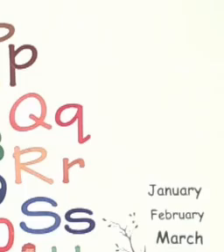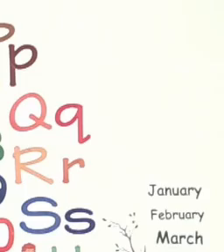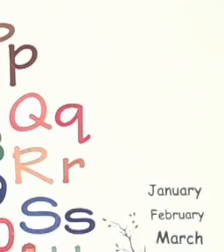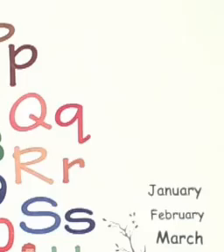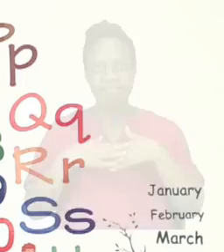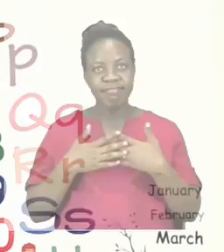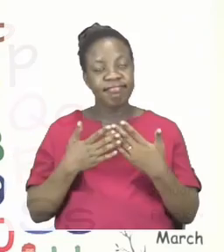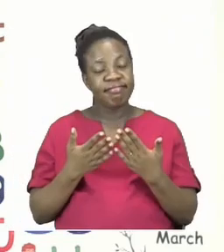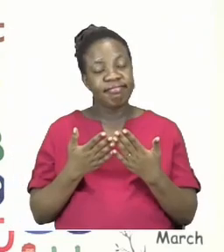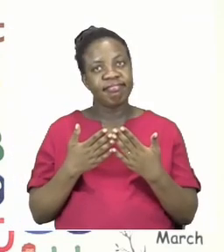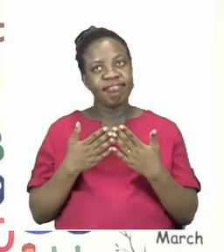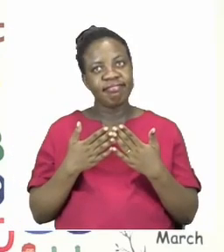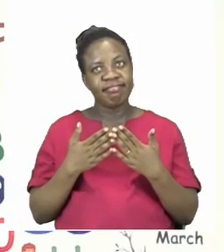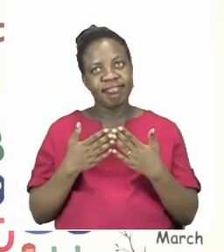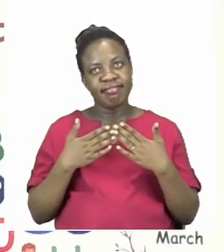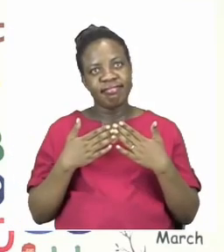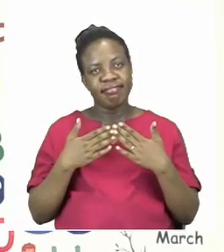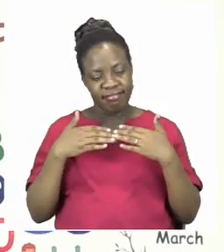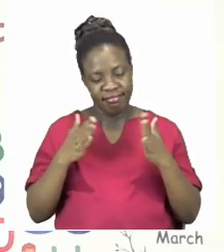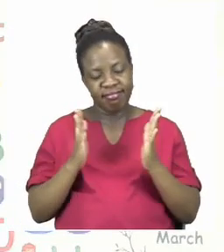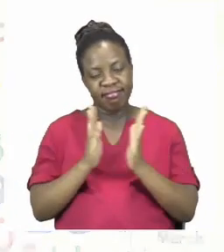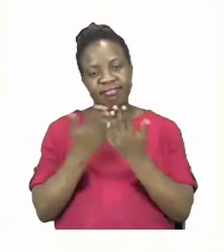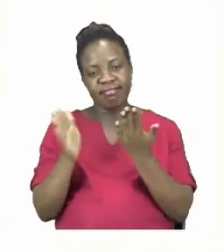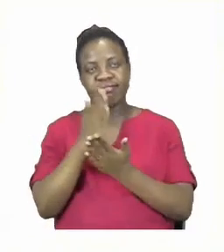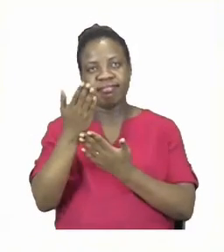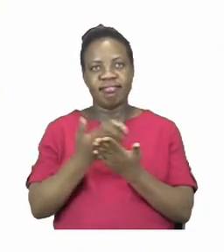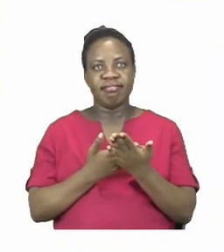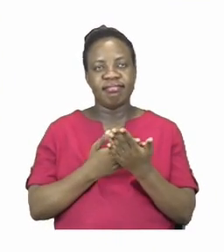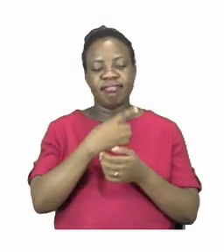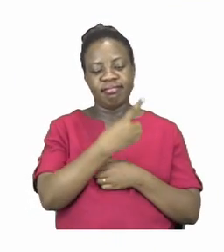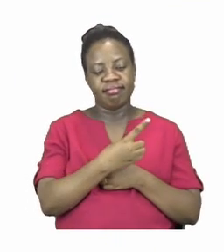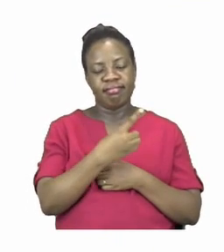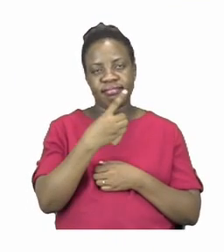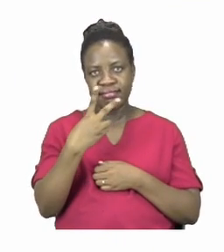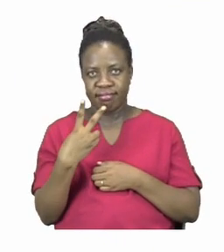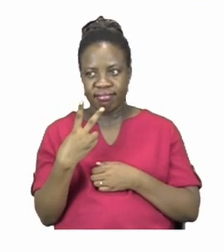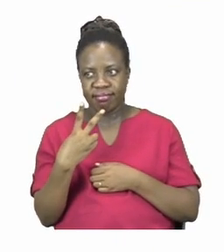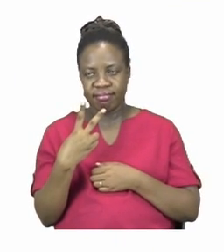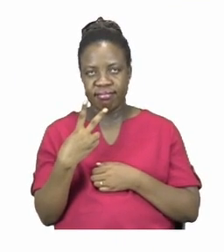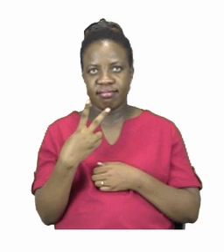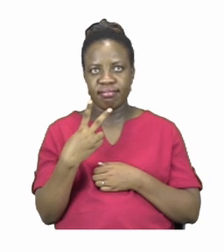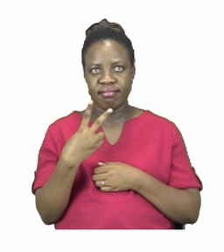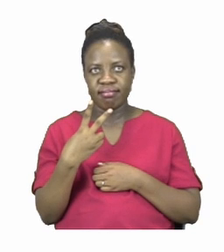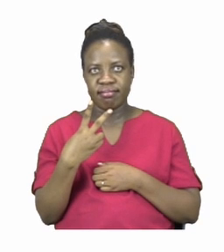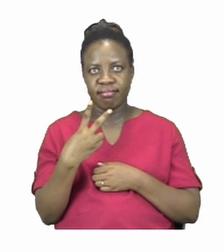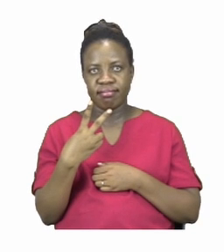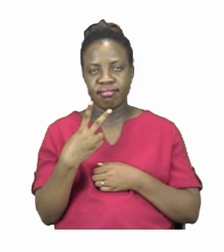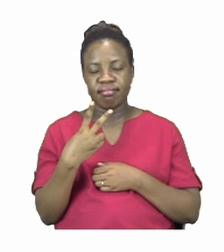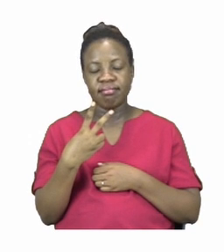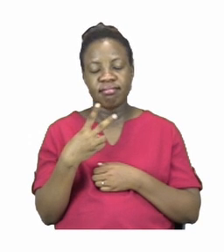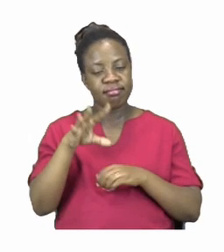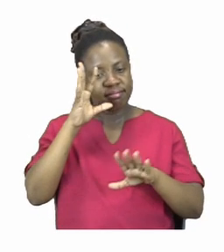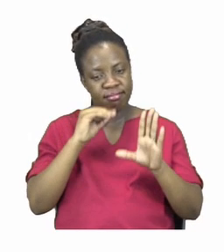For our lesson now, boys and girls, let's all go to page 12. On page 12, we are going to be doing measurement.